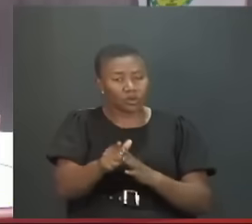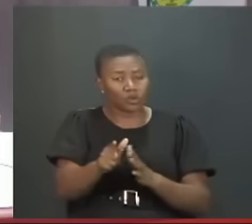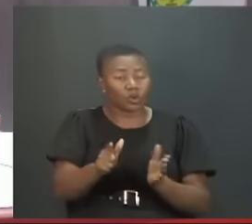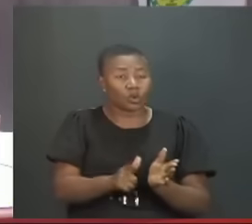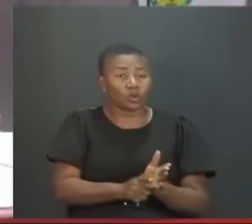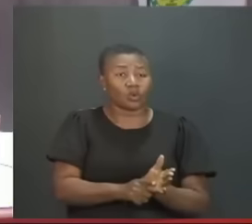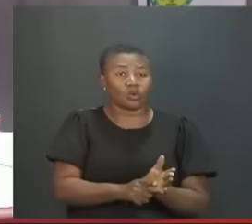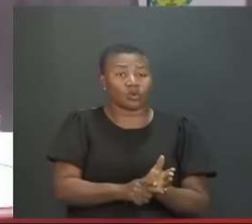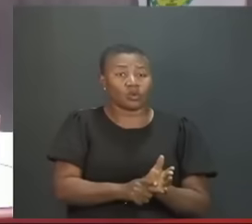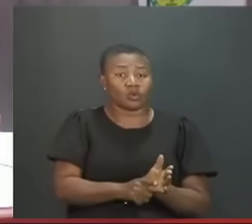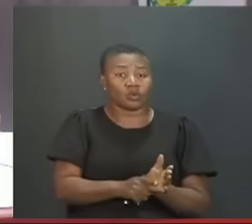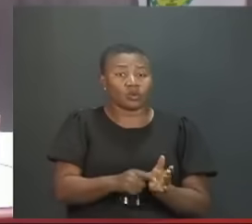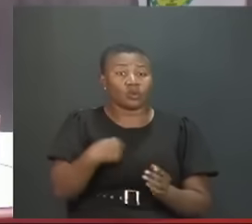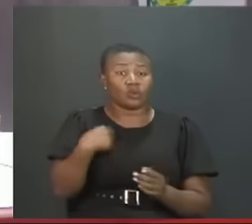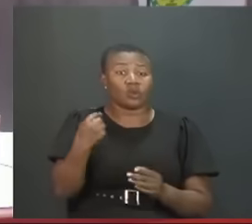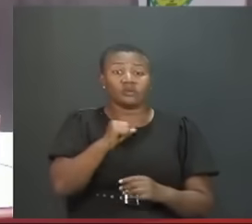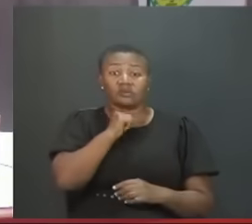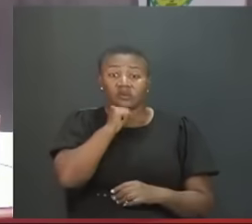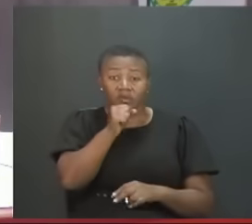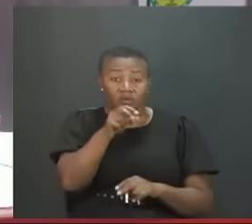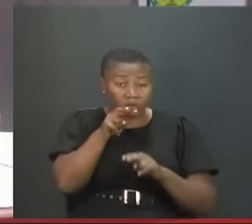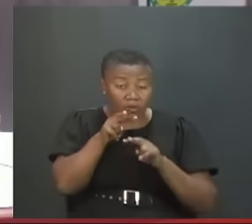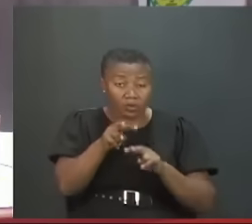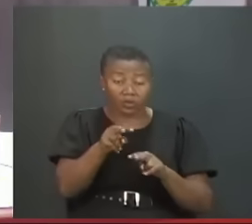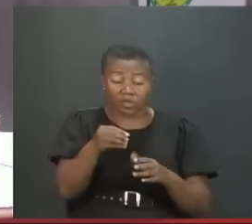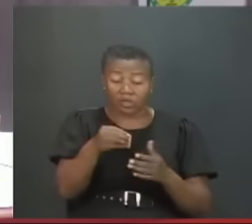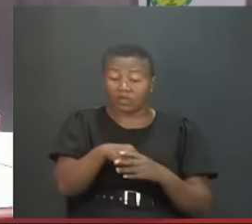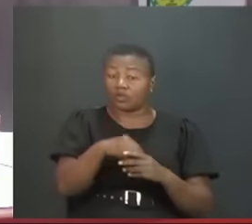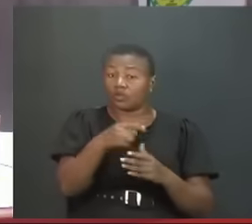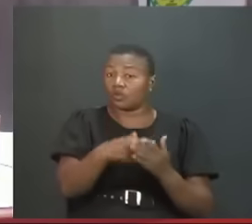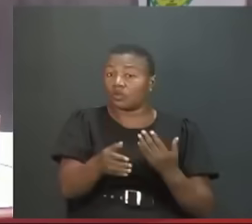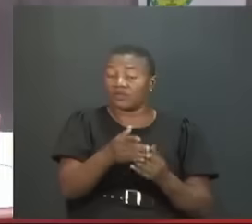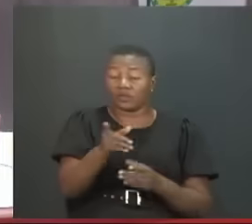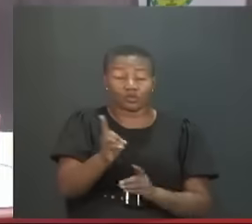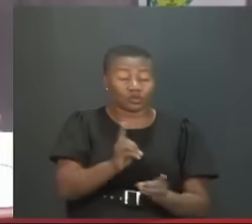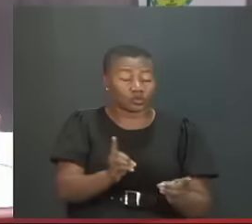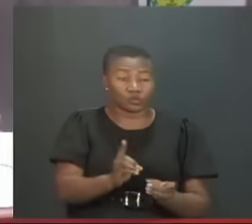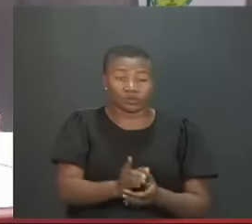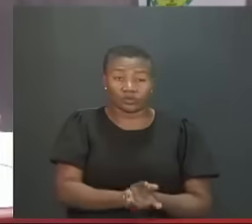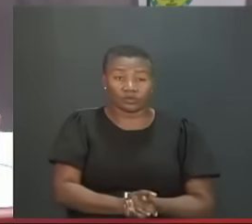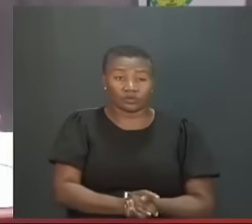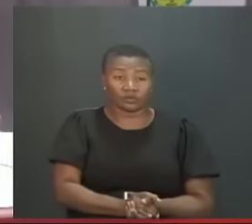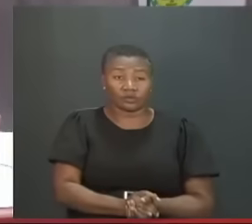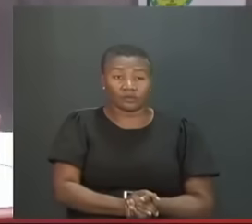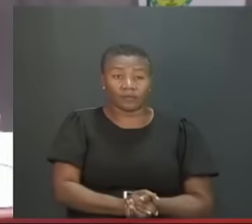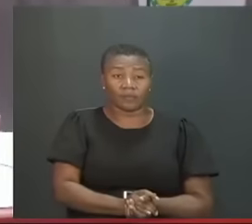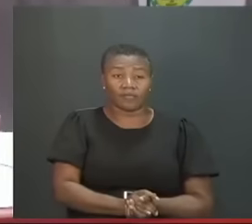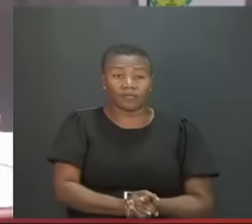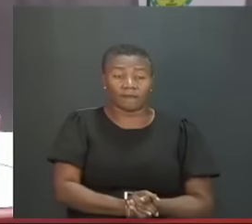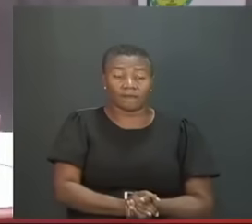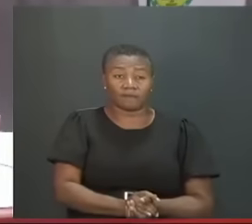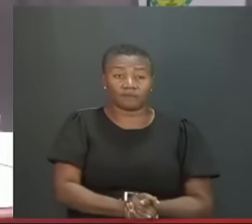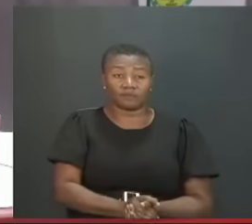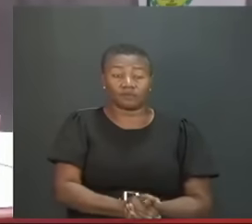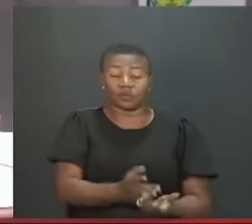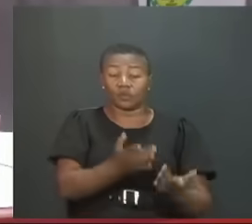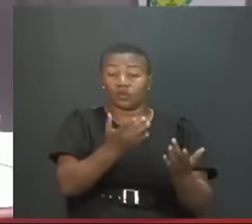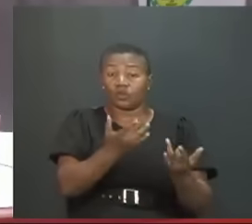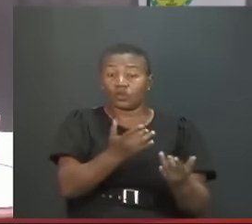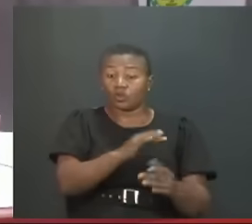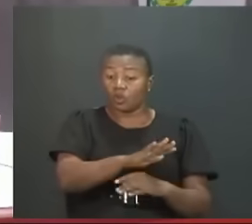and we'll be vigilant in that process. So, Mr. Speaker, awaiting all of